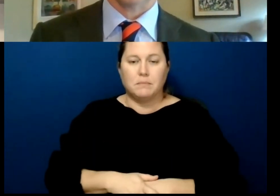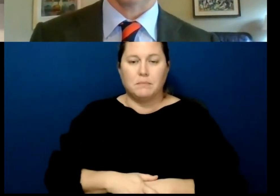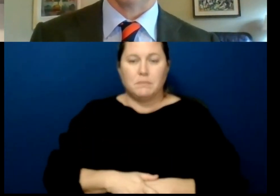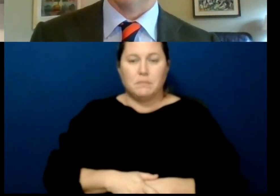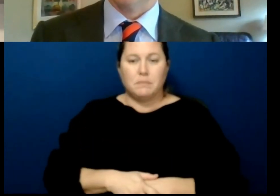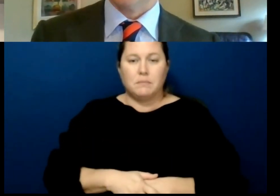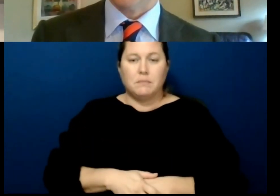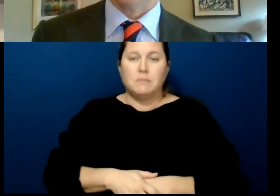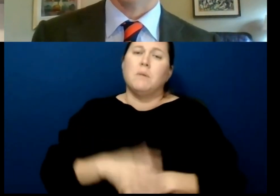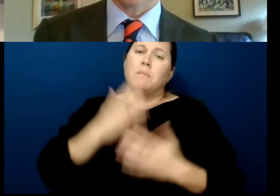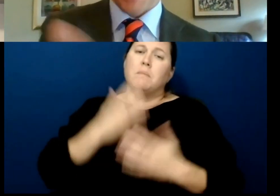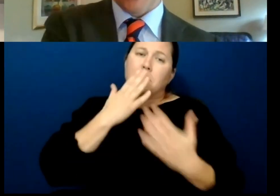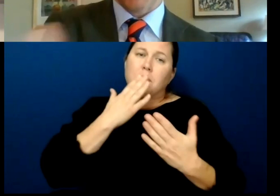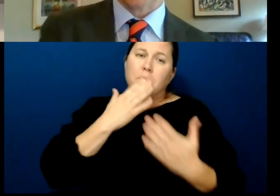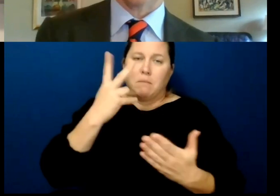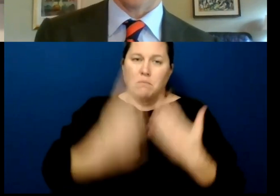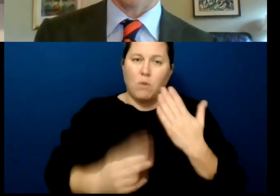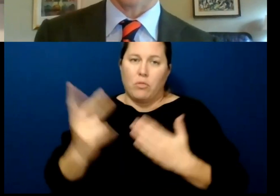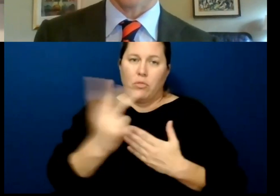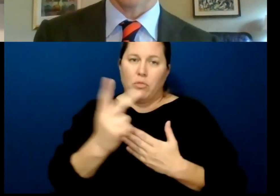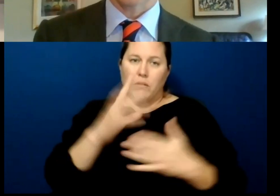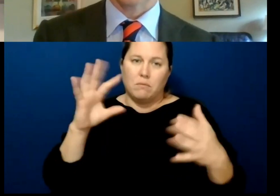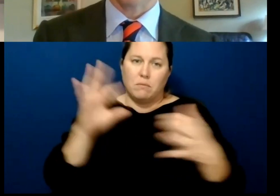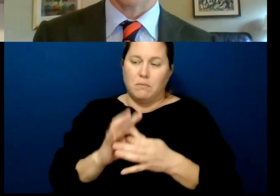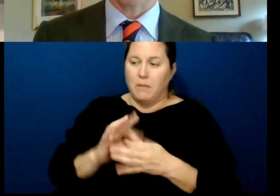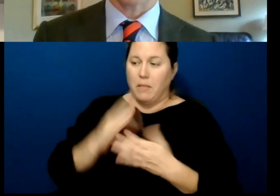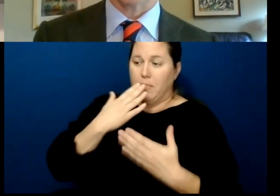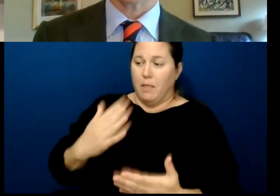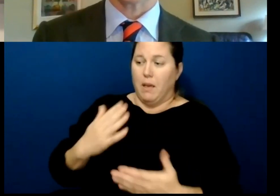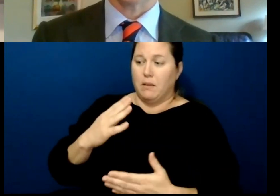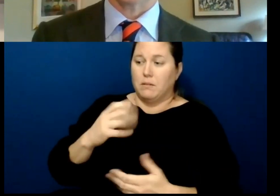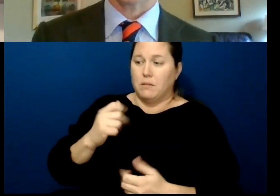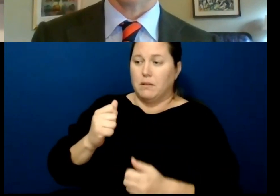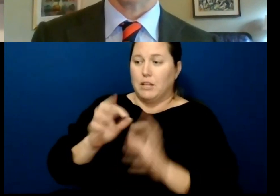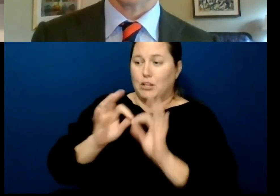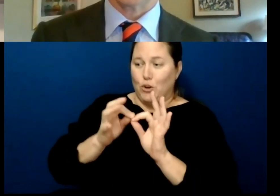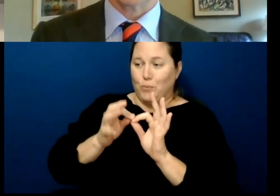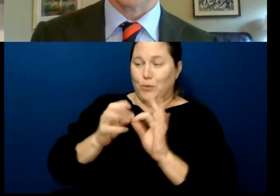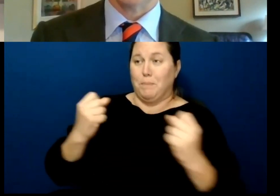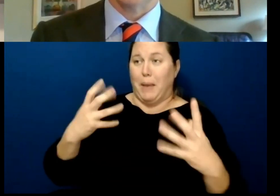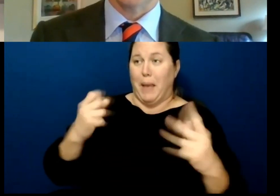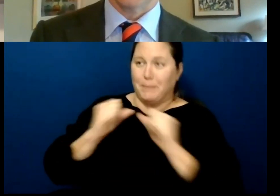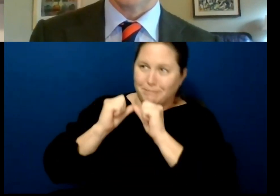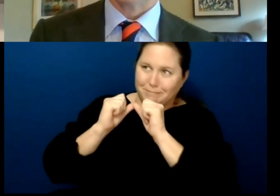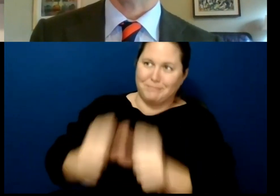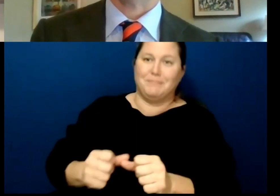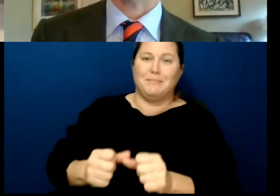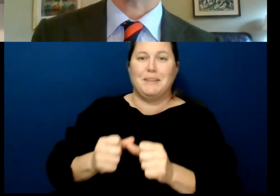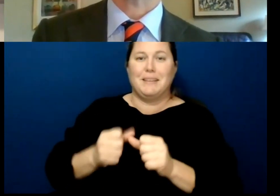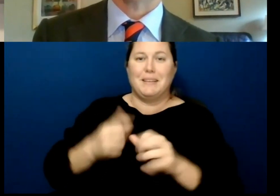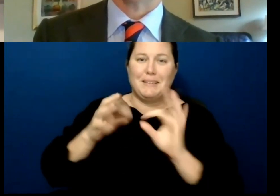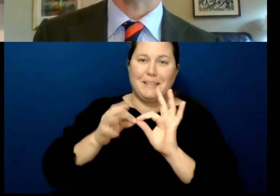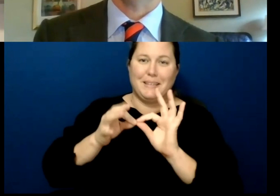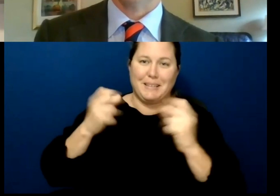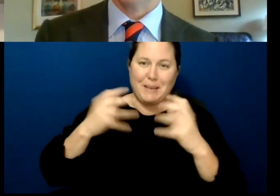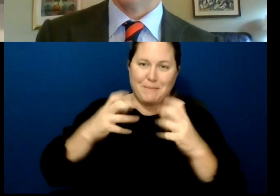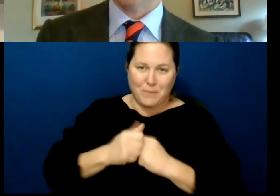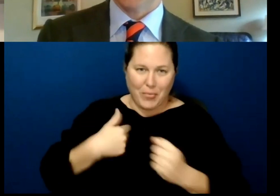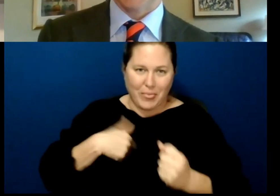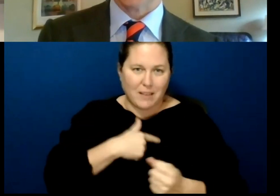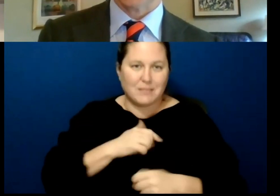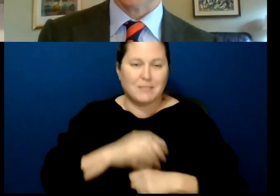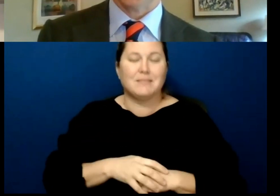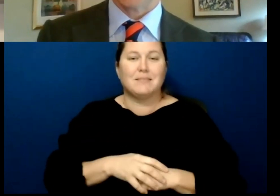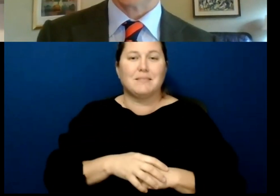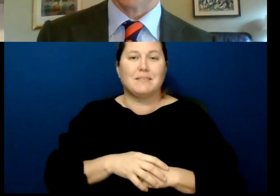for being here. I hope, and thank you to Ms. Colwell for keeping up with us in our conversation. And I hope that